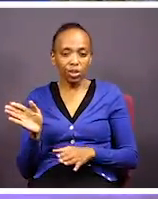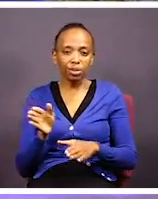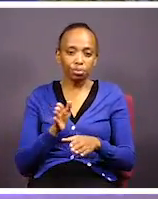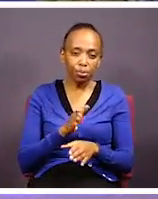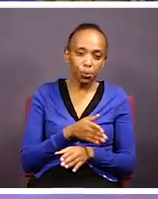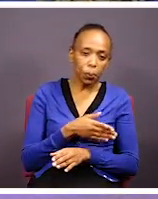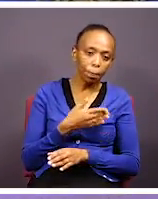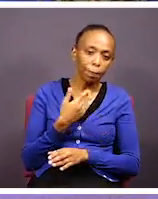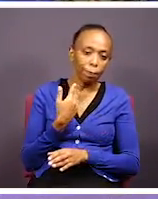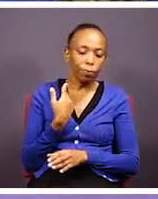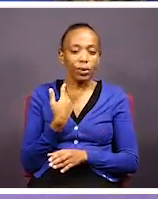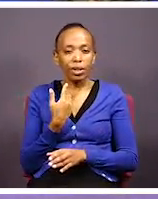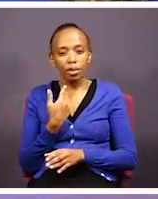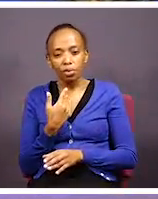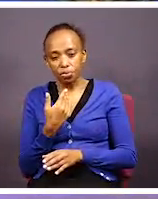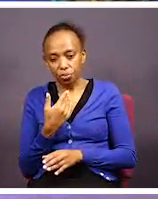is